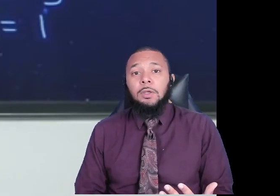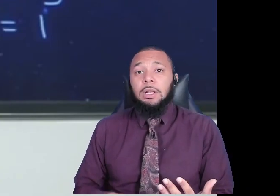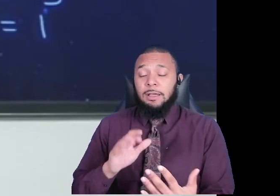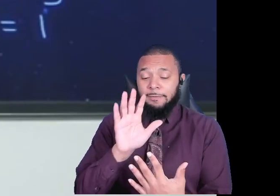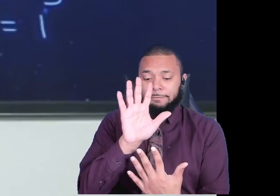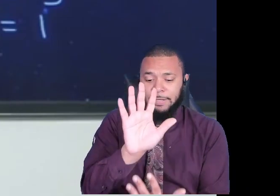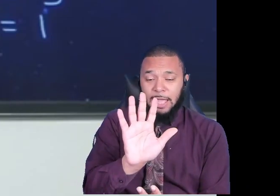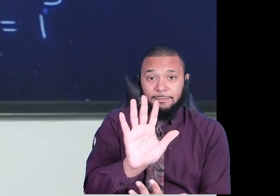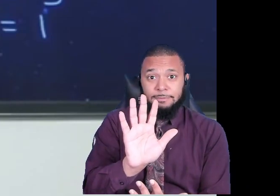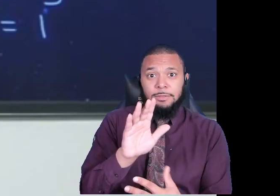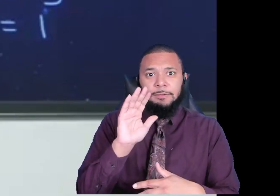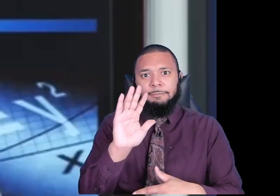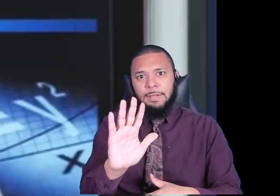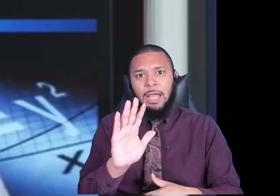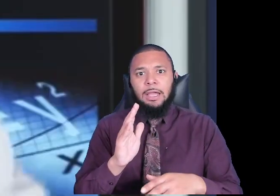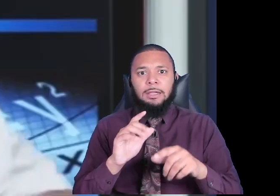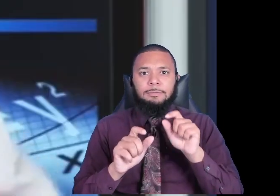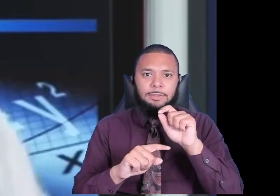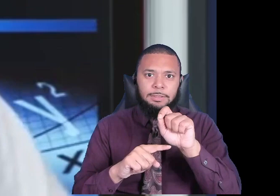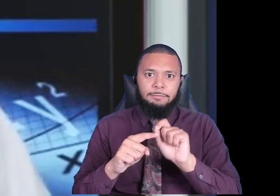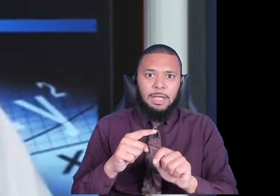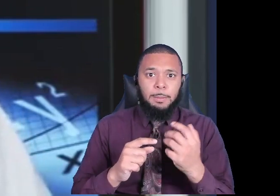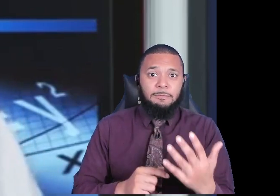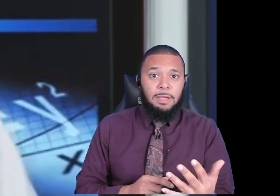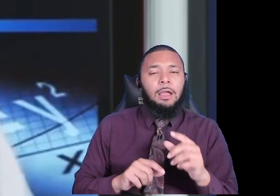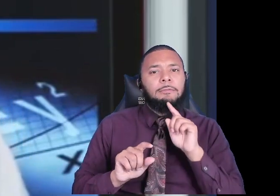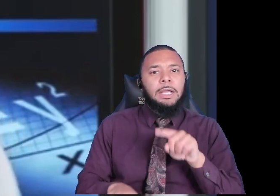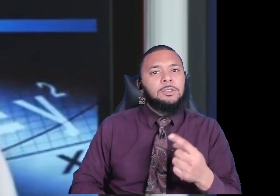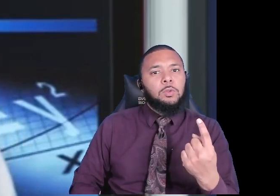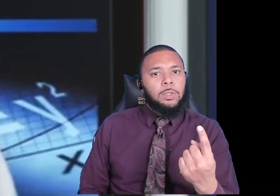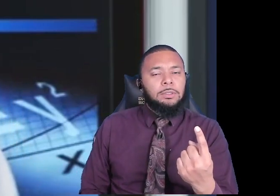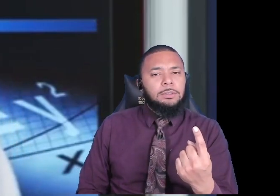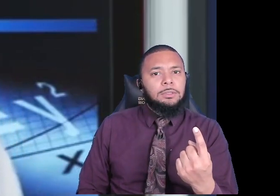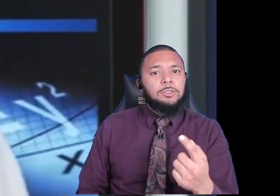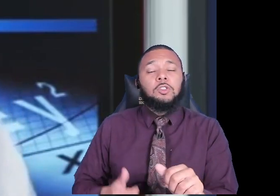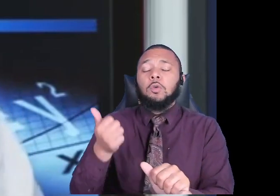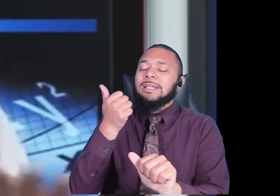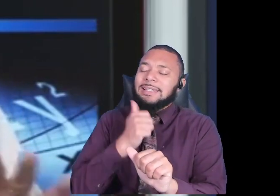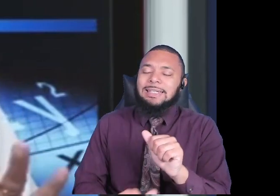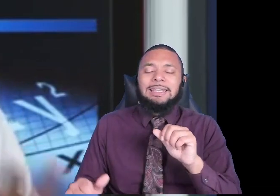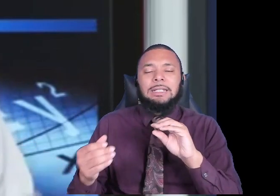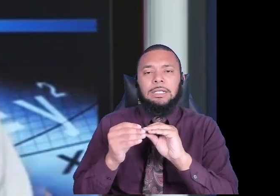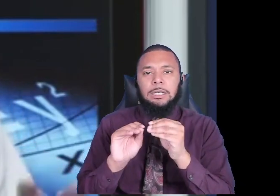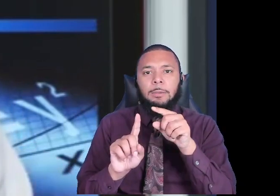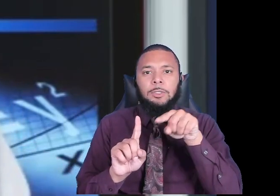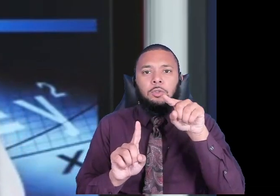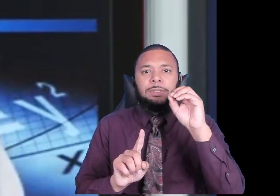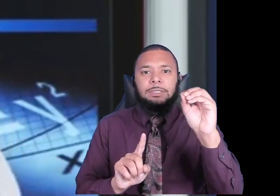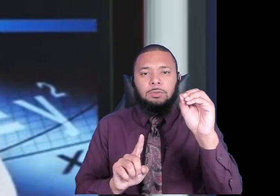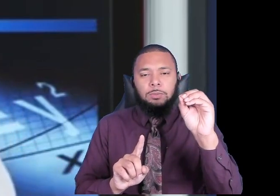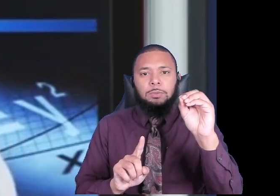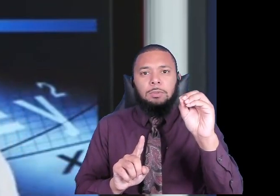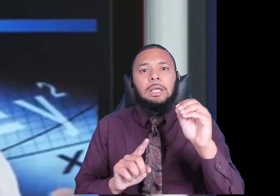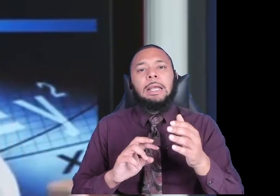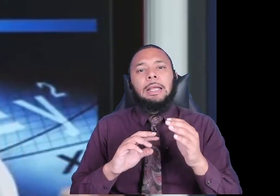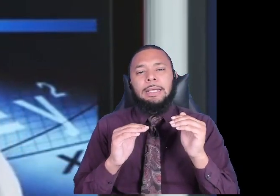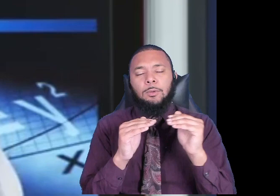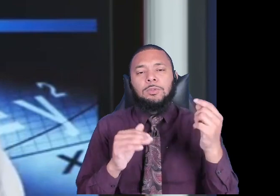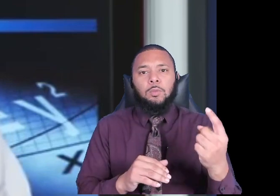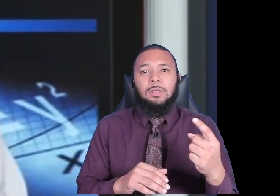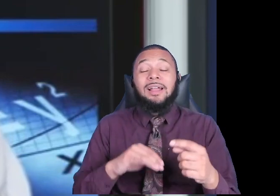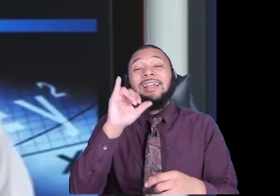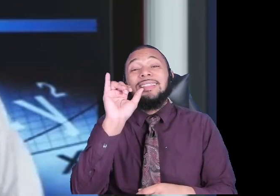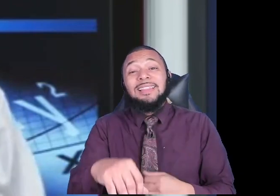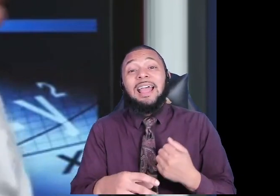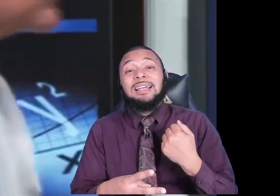5, I'd still get 1. So any number to the 0 power is 1. That can save you a lot of work when you're